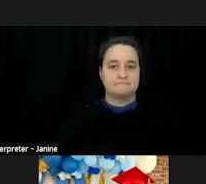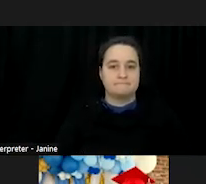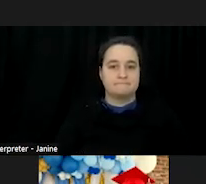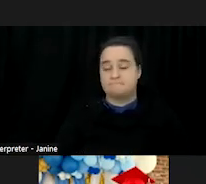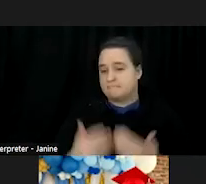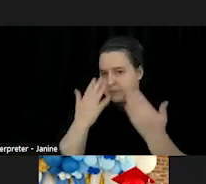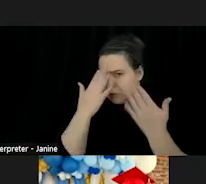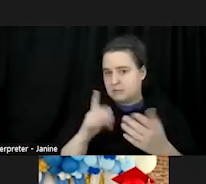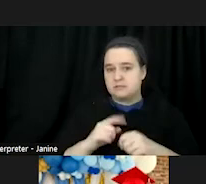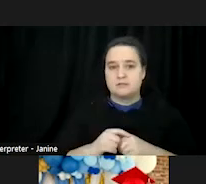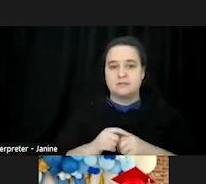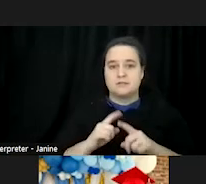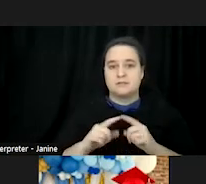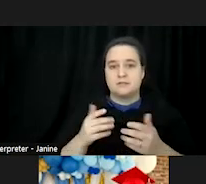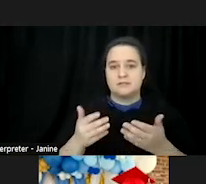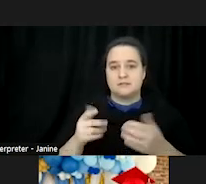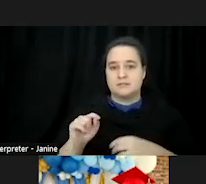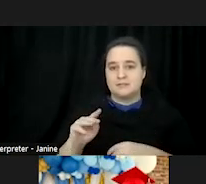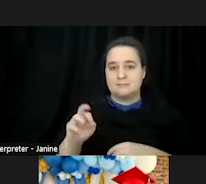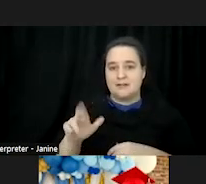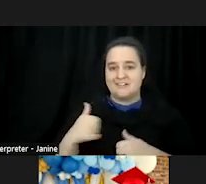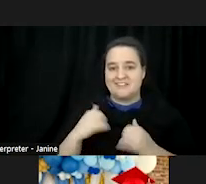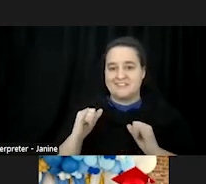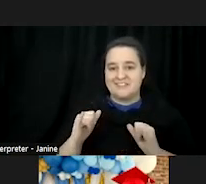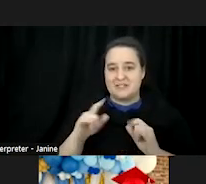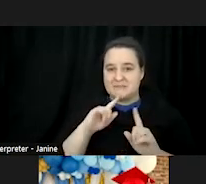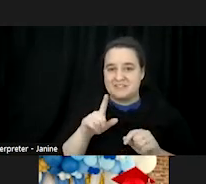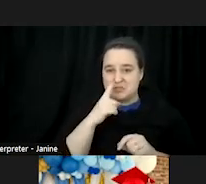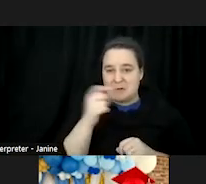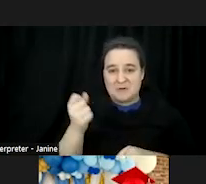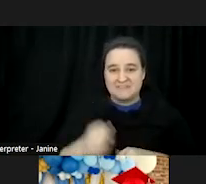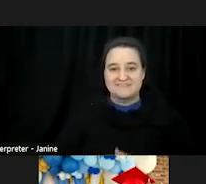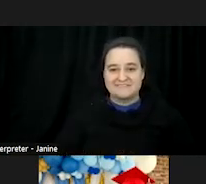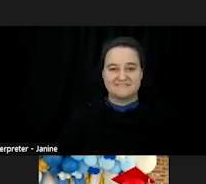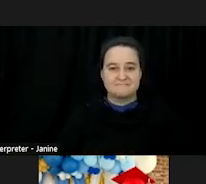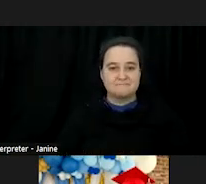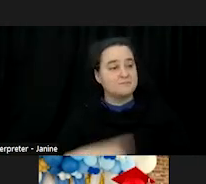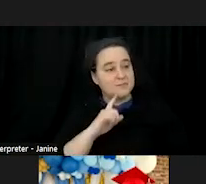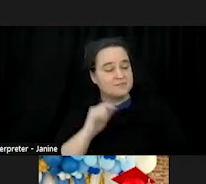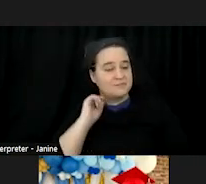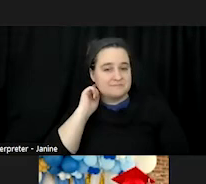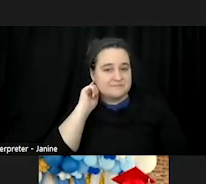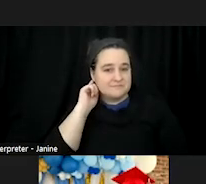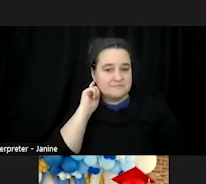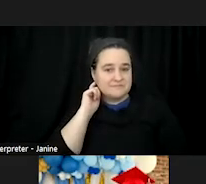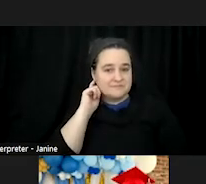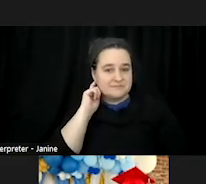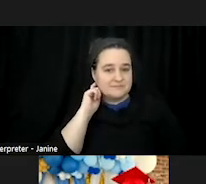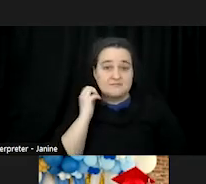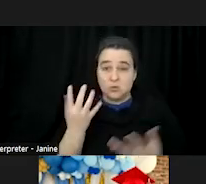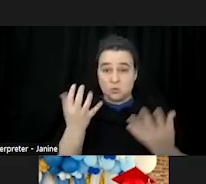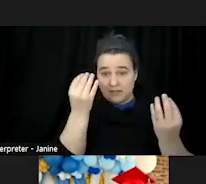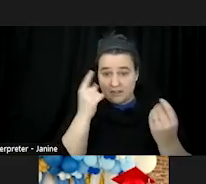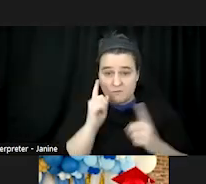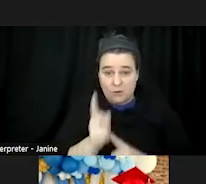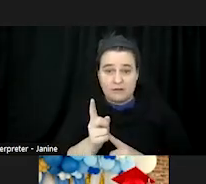I don't know, but me and Tamara might have the same answers. So can you give me a minute? Yeah, we can. Did you want to think for a